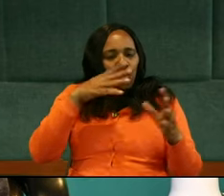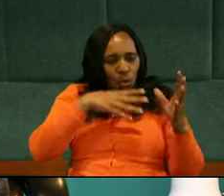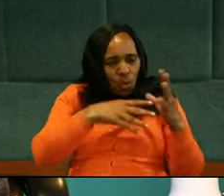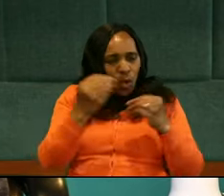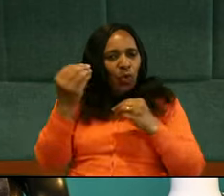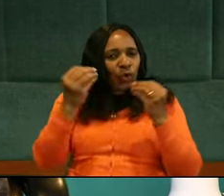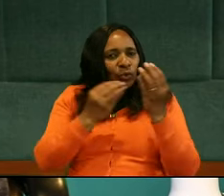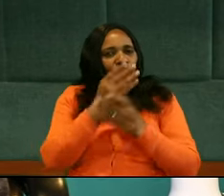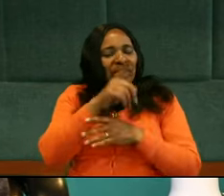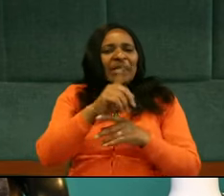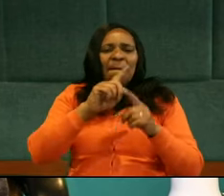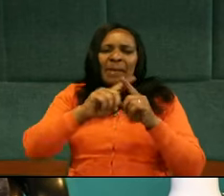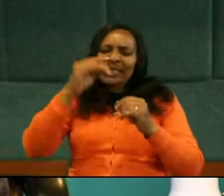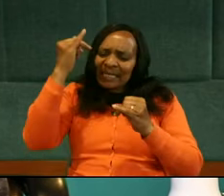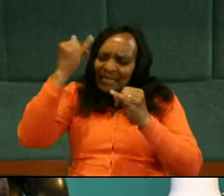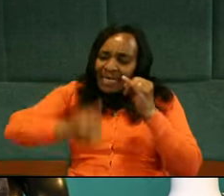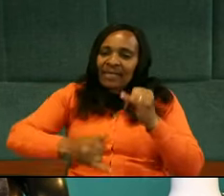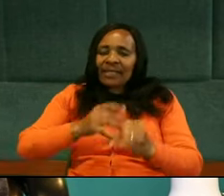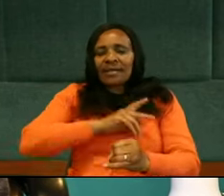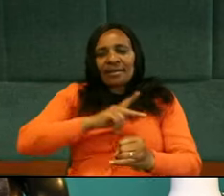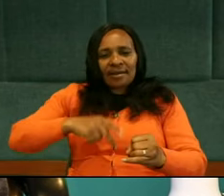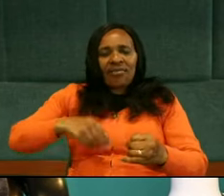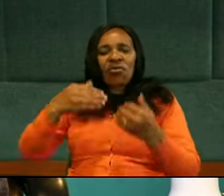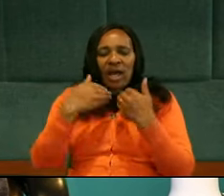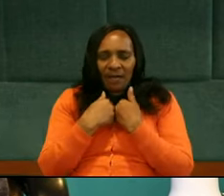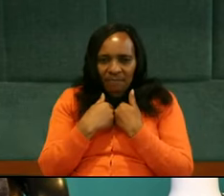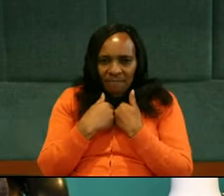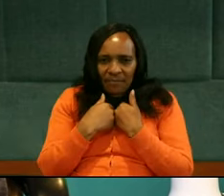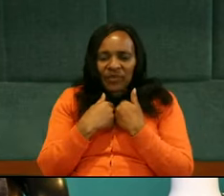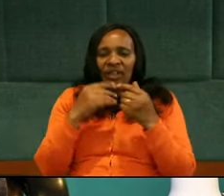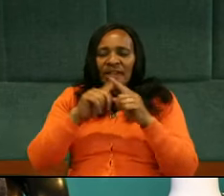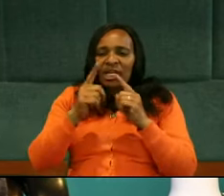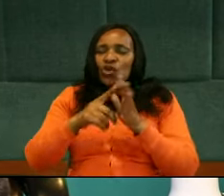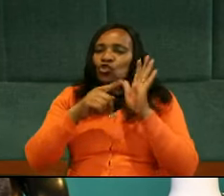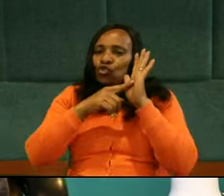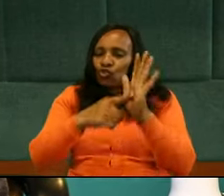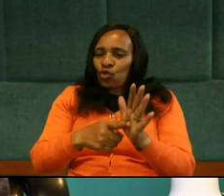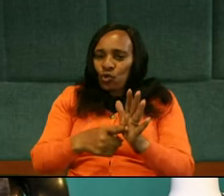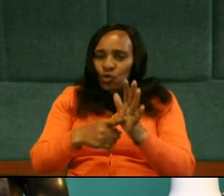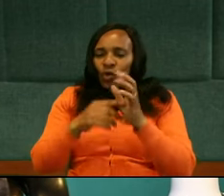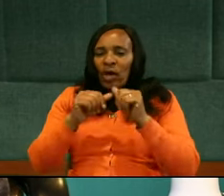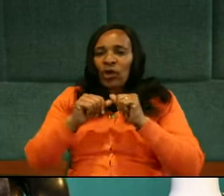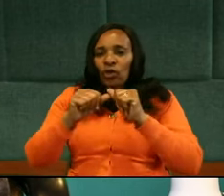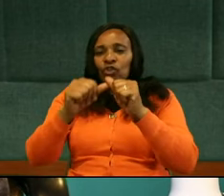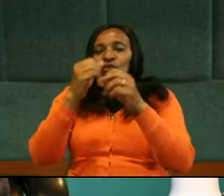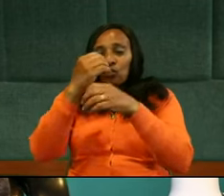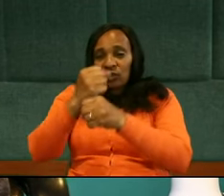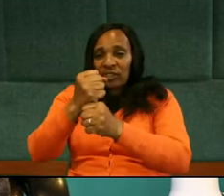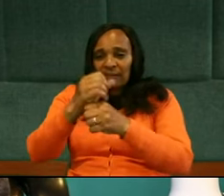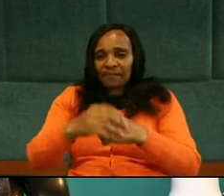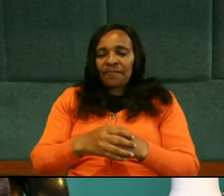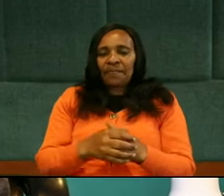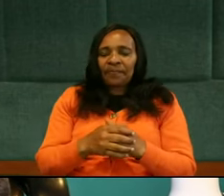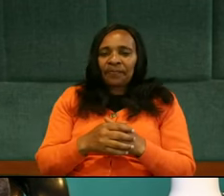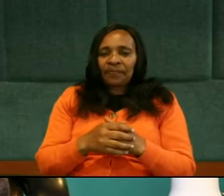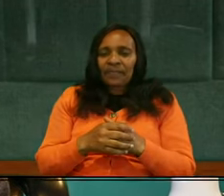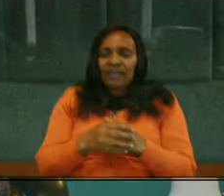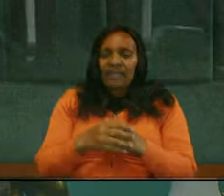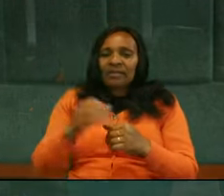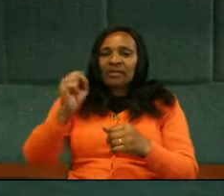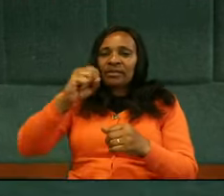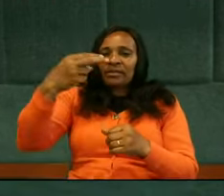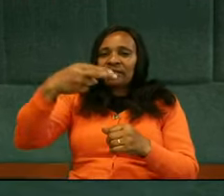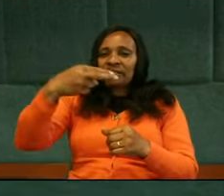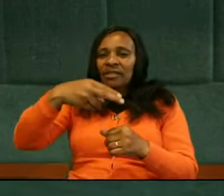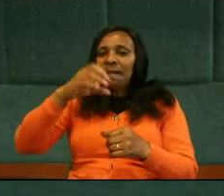become king eventually. Mm-hmm. And I'll show you if you just continue trusting me. Amen. Take that. Shema. Yes, thank